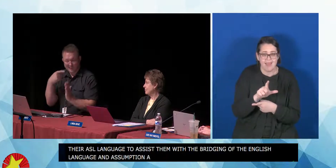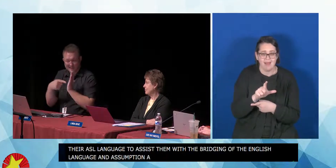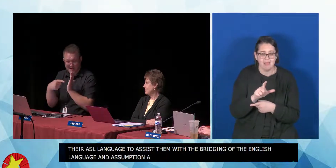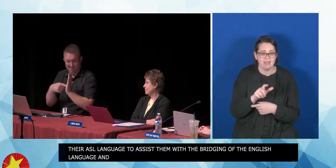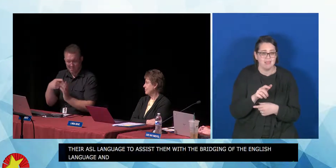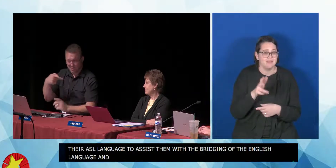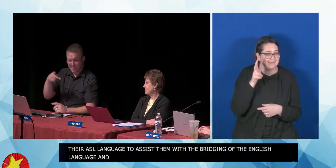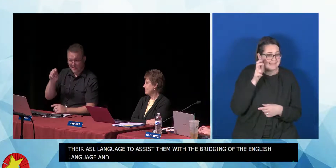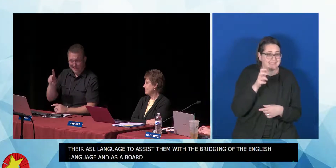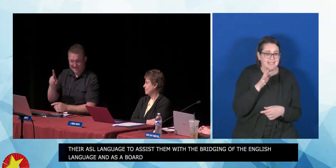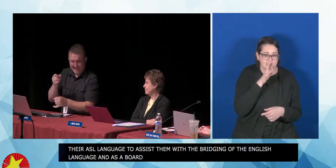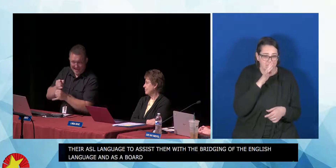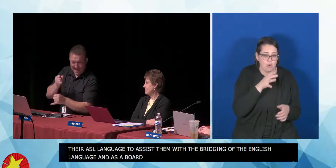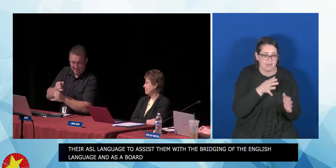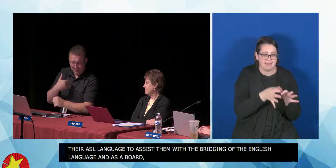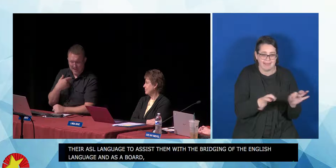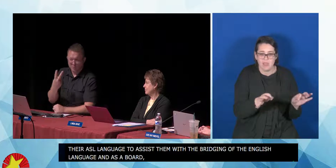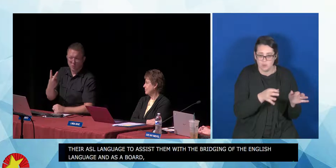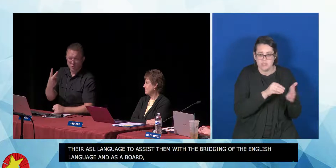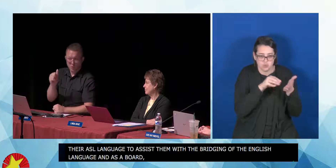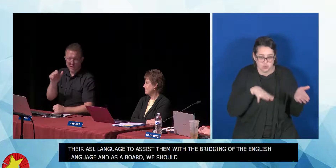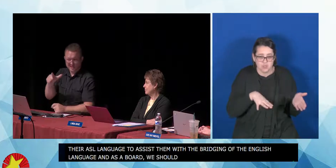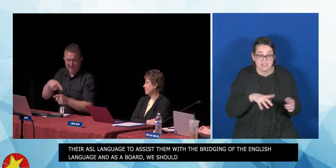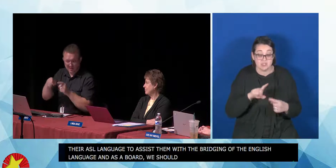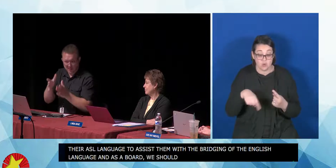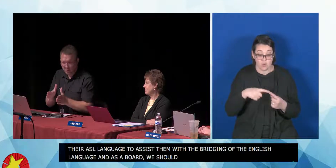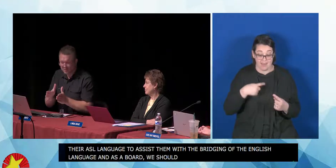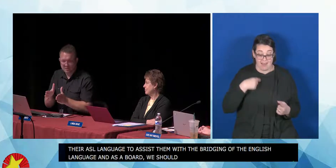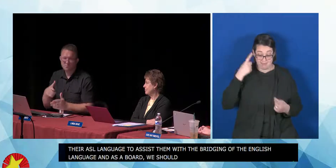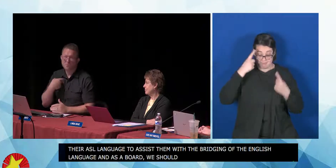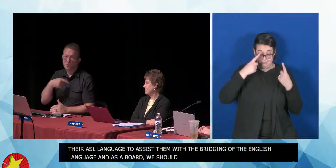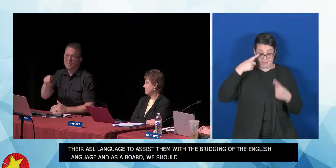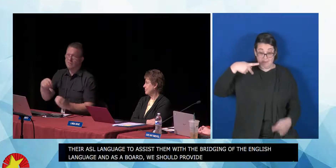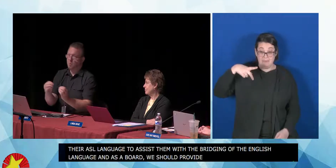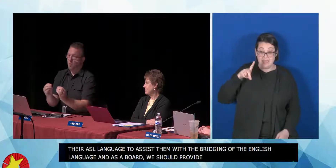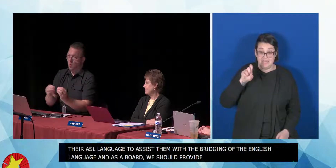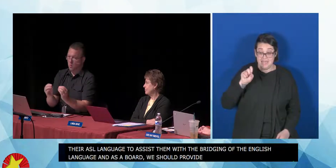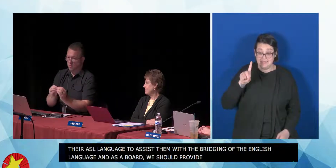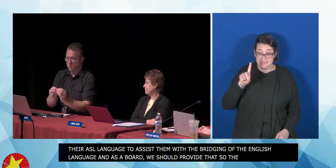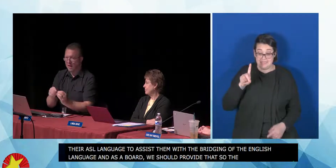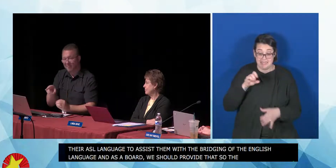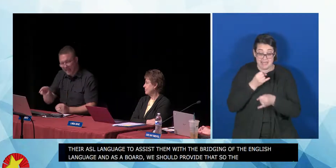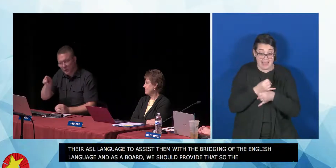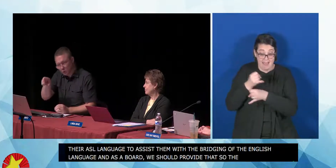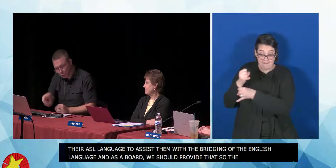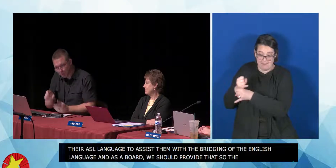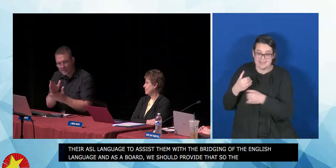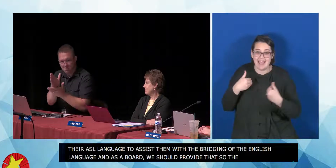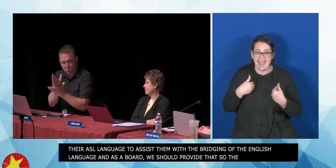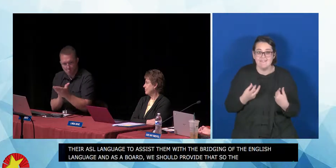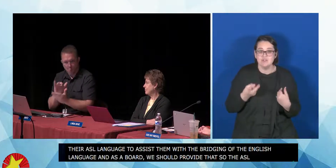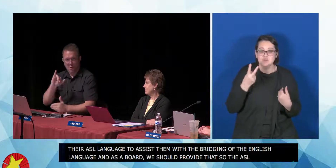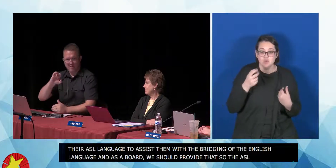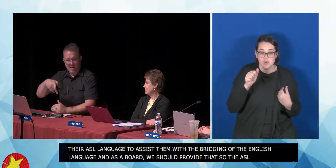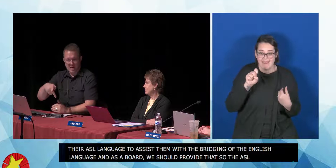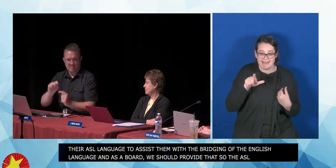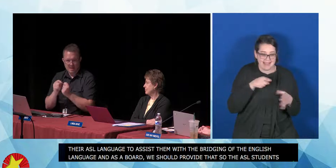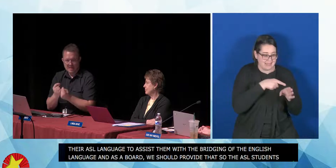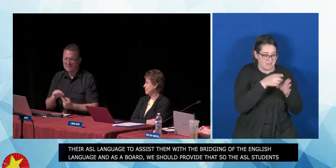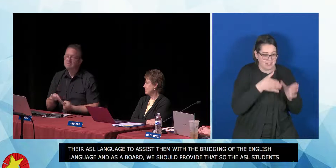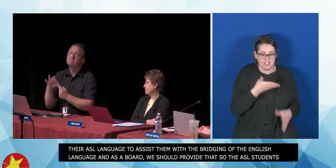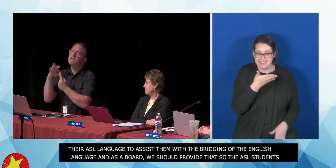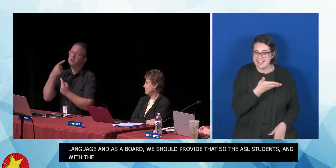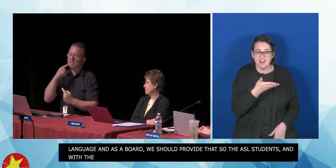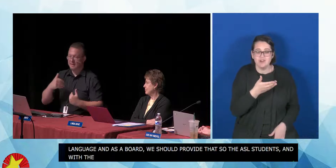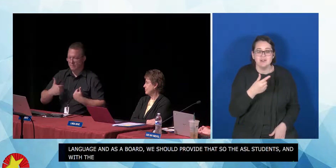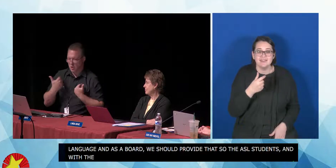And so when I think about the PDSD campus, there are 2 ASL specialists there, and we need more. We